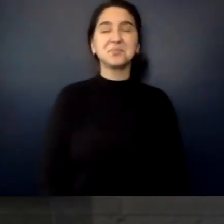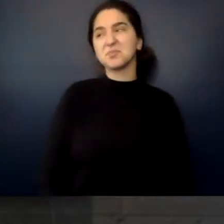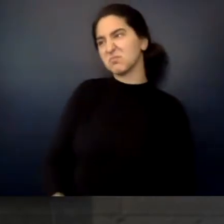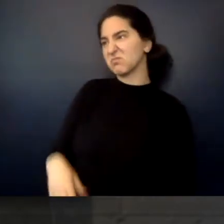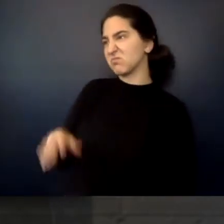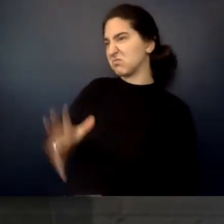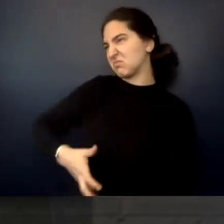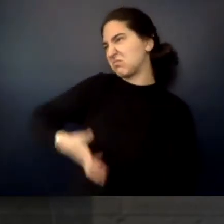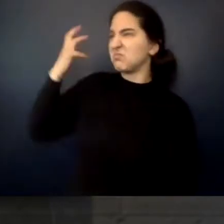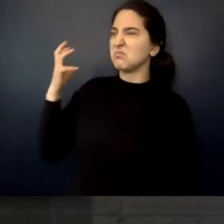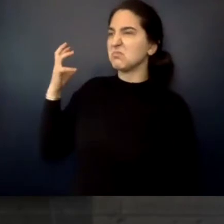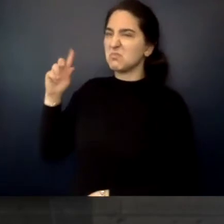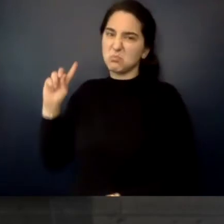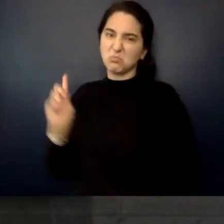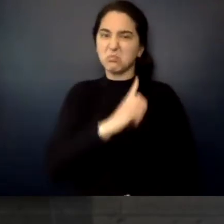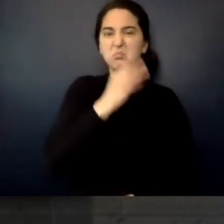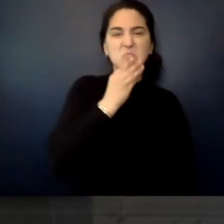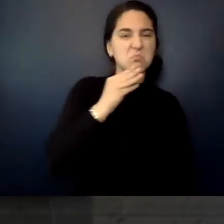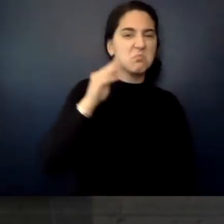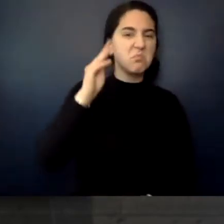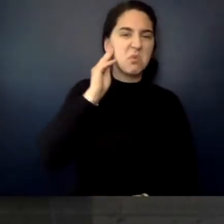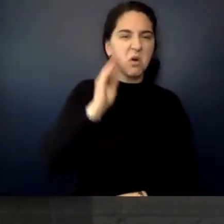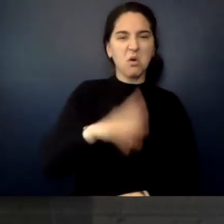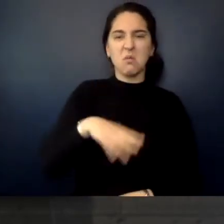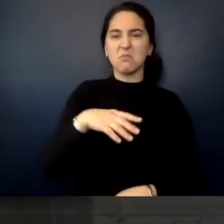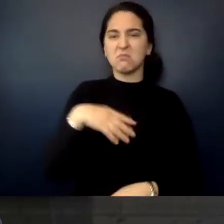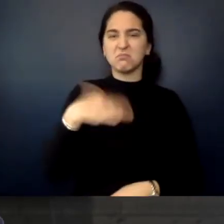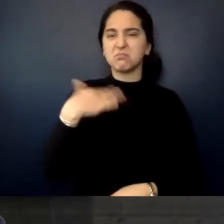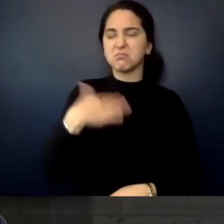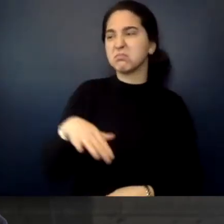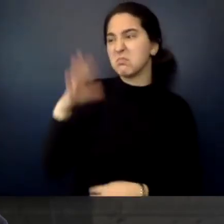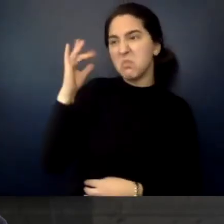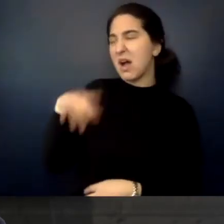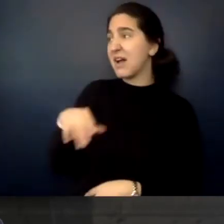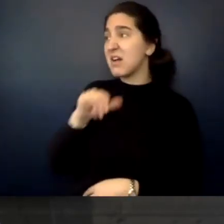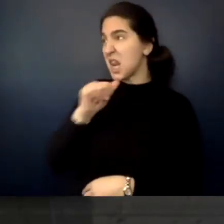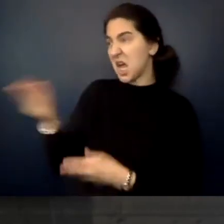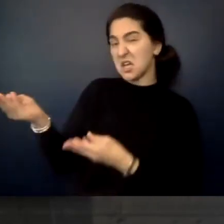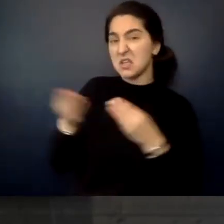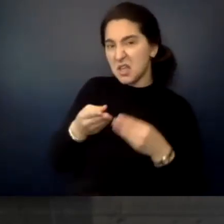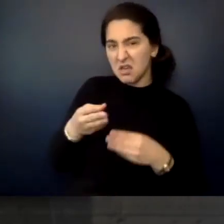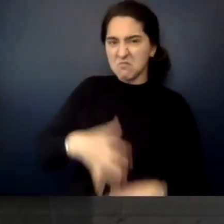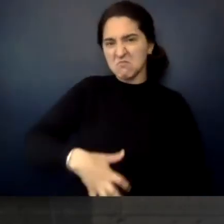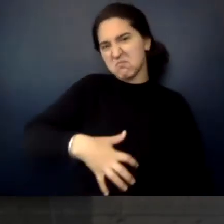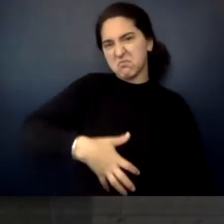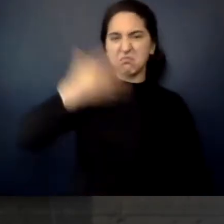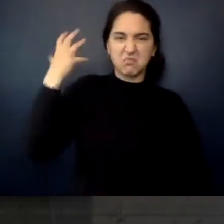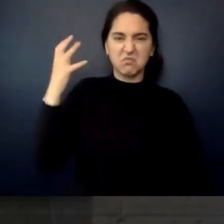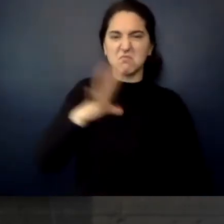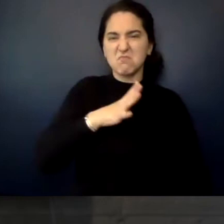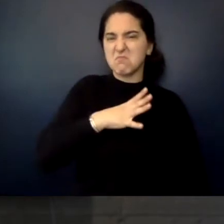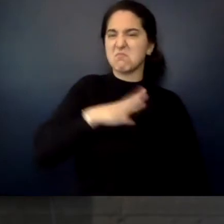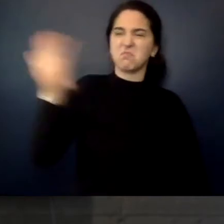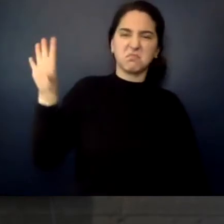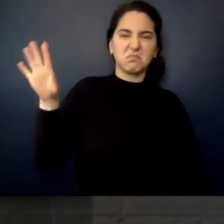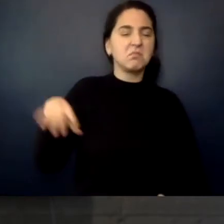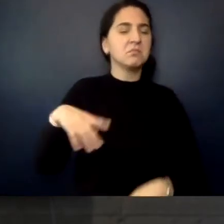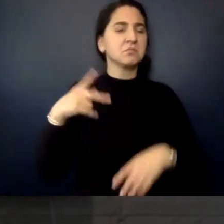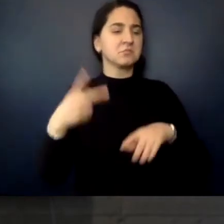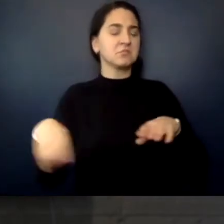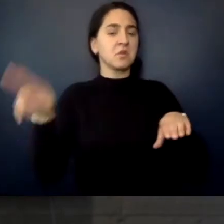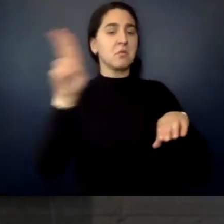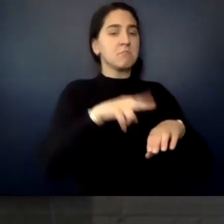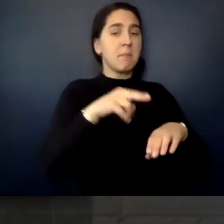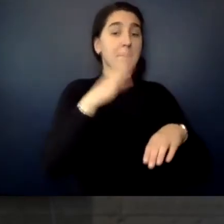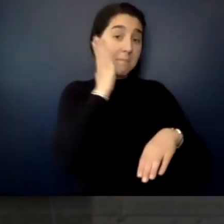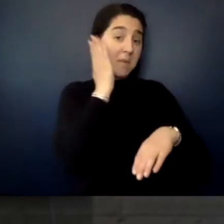Jezreelite had said, "I will not give you the inheritance of my fathers." He lay on his bed,